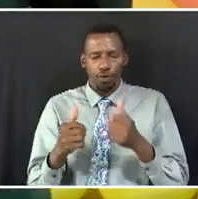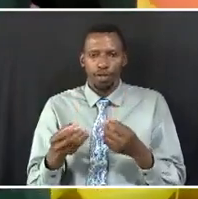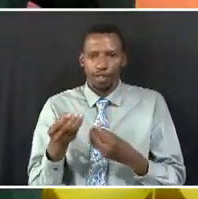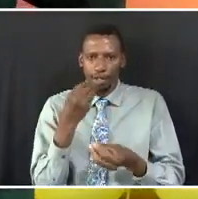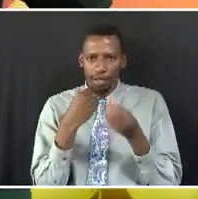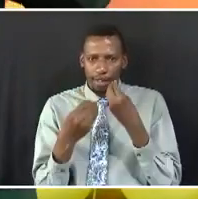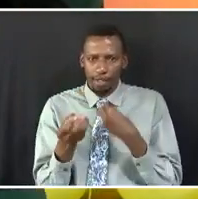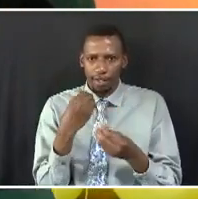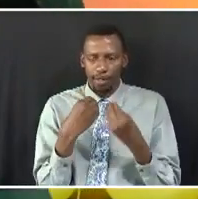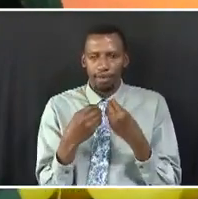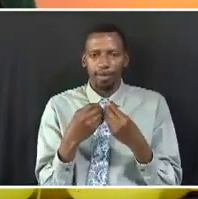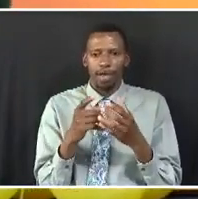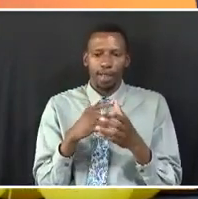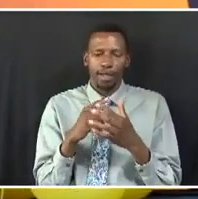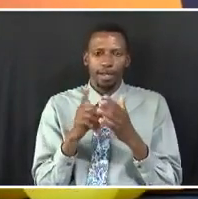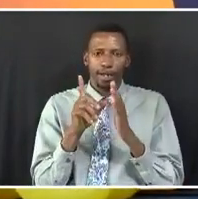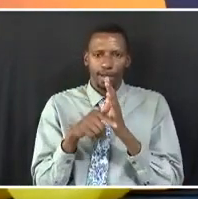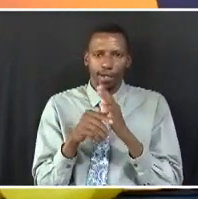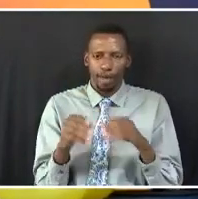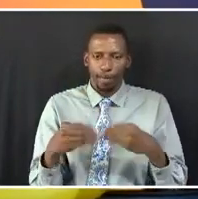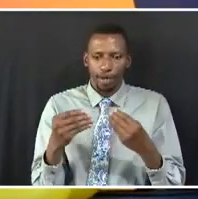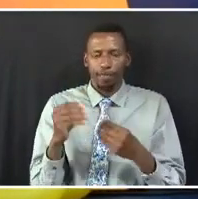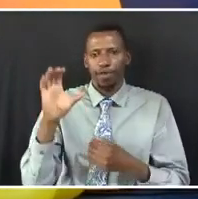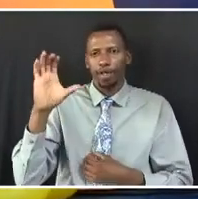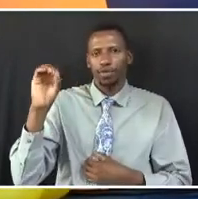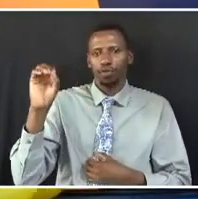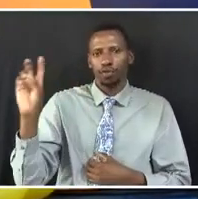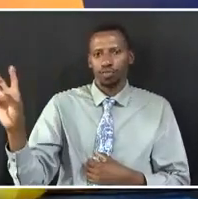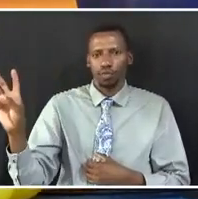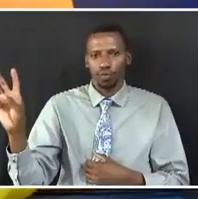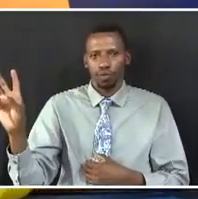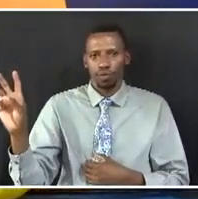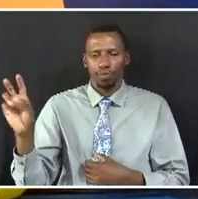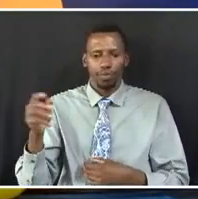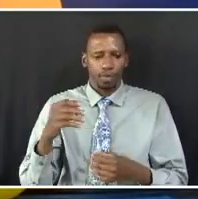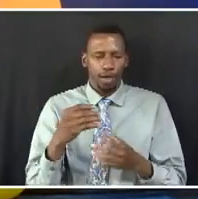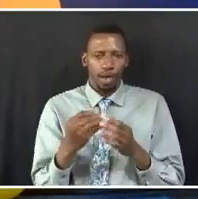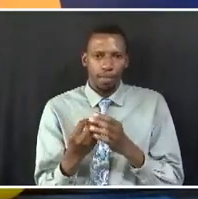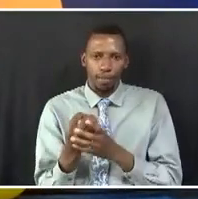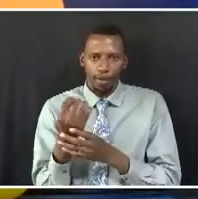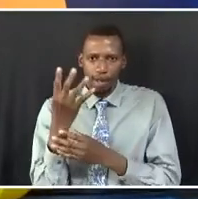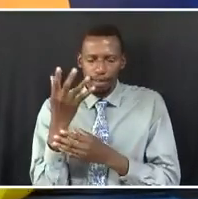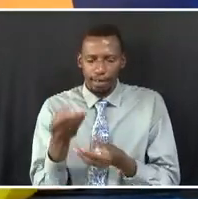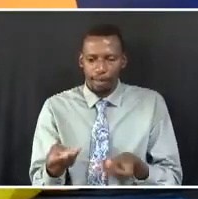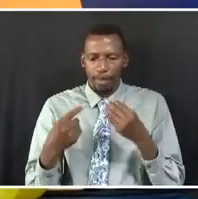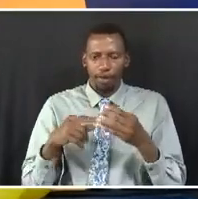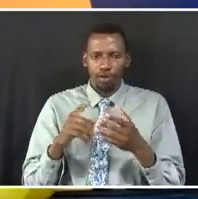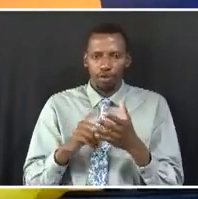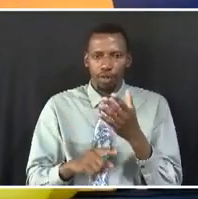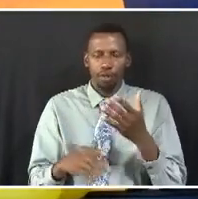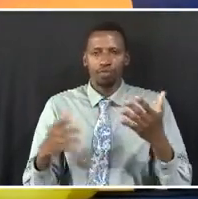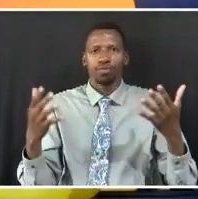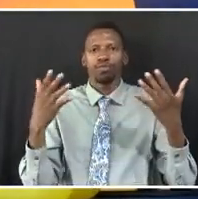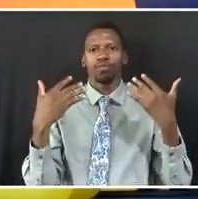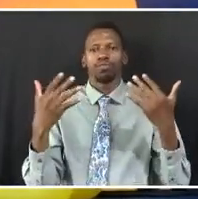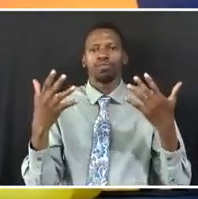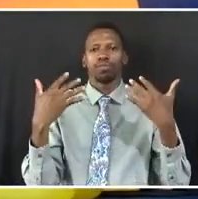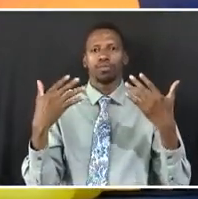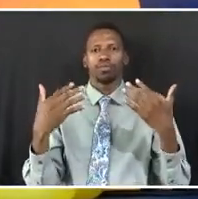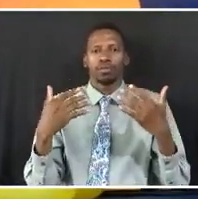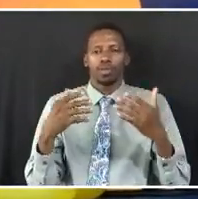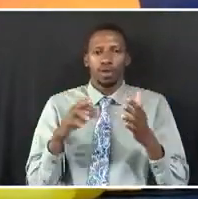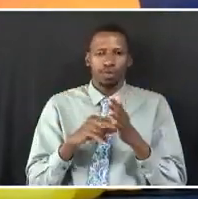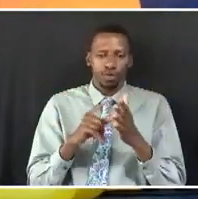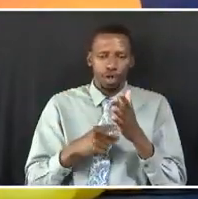carbon dioxide that goes around again for the plants to use. And the plants give us oxygen. So we have a